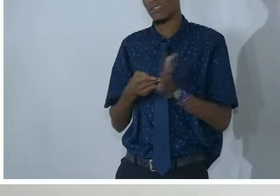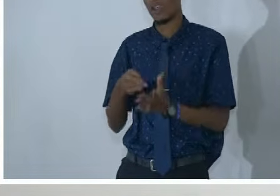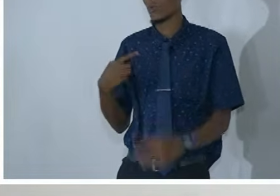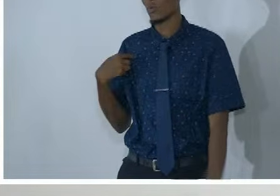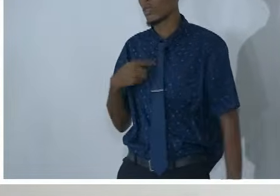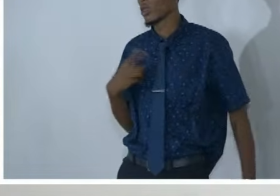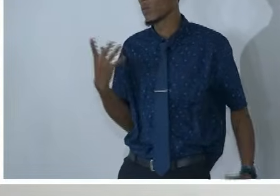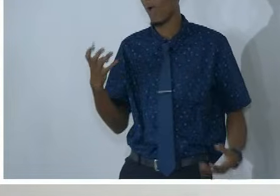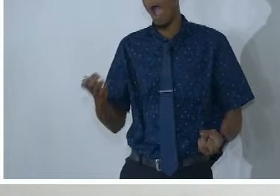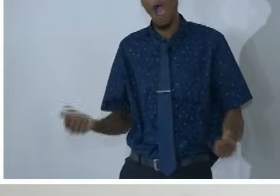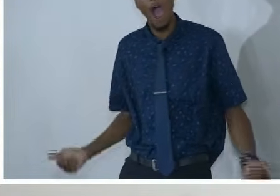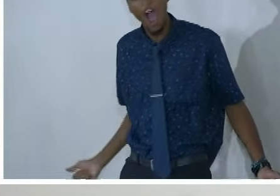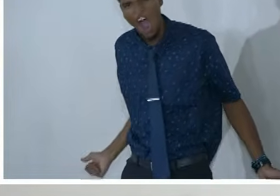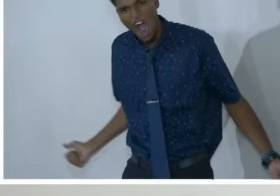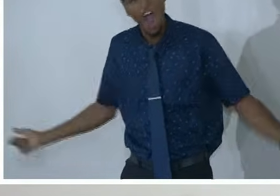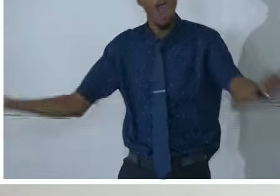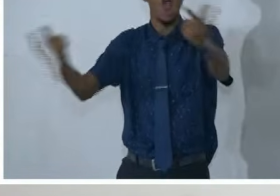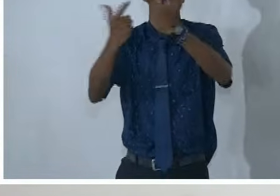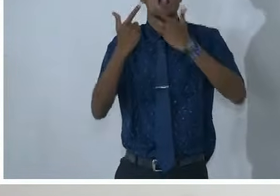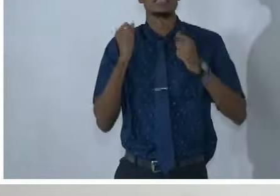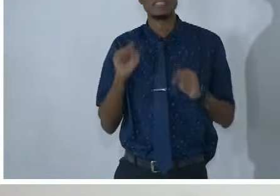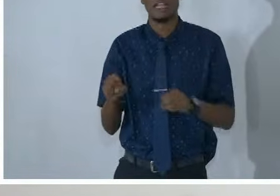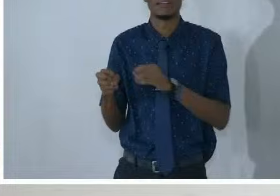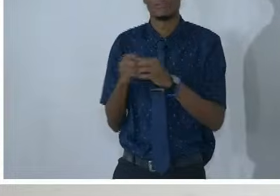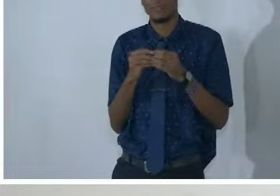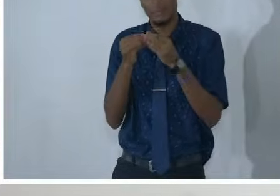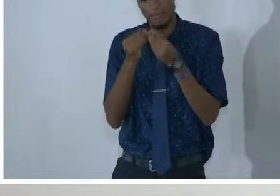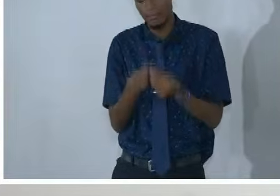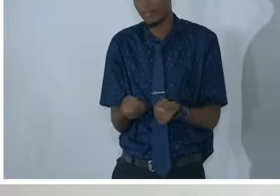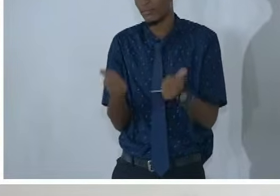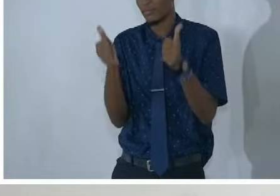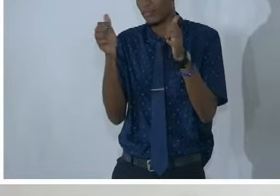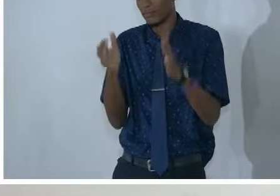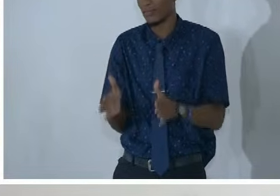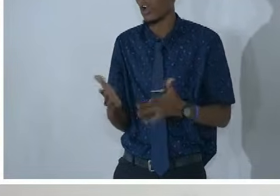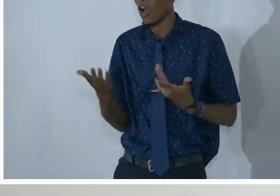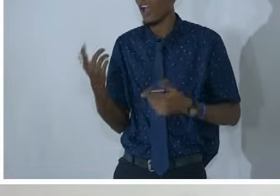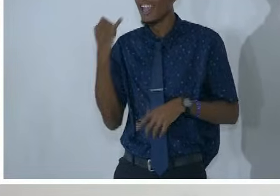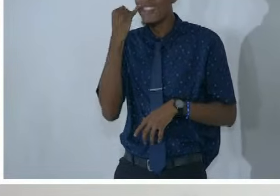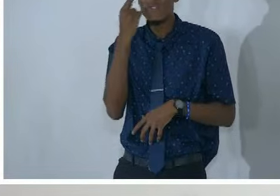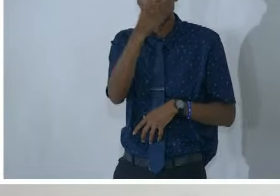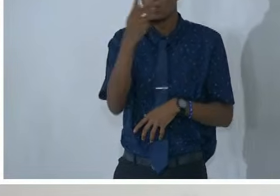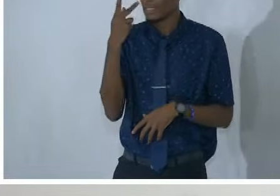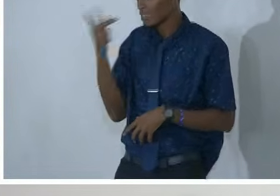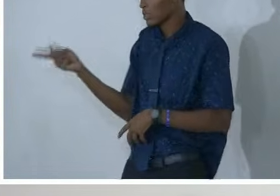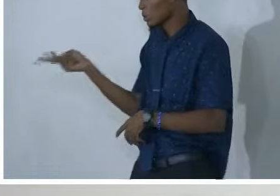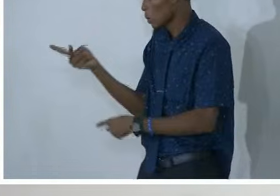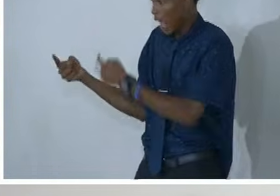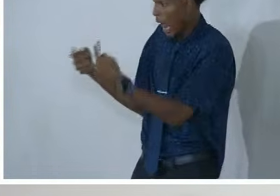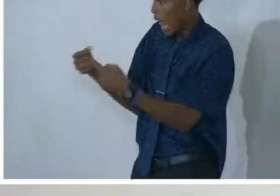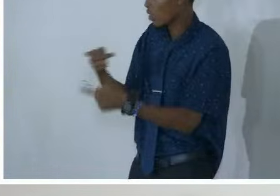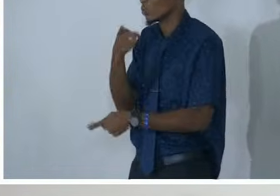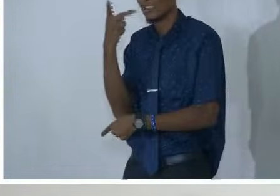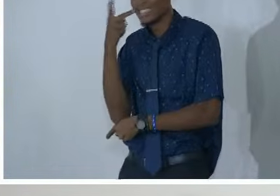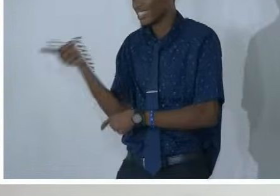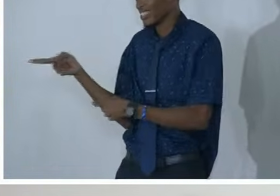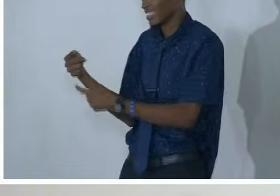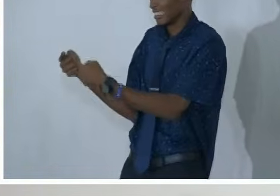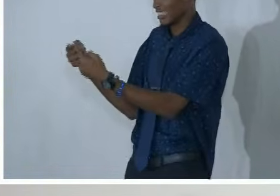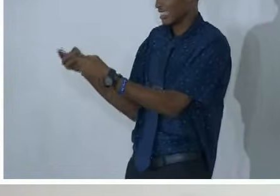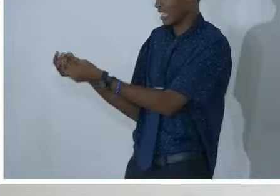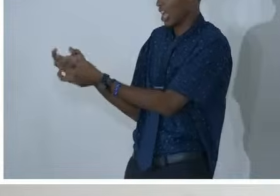be a mediator. When you see a quarrel, when you see a dispute, you know, I hope people take